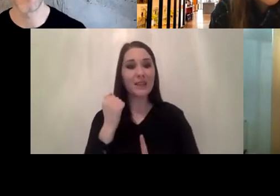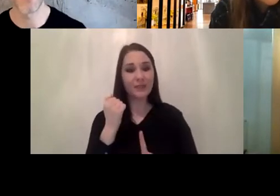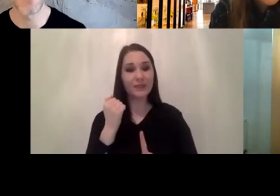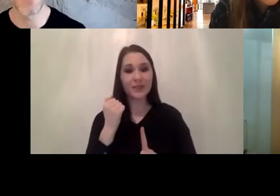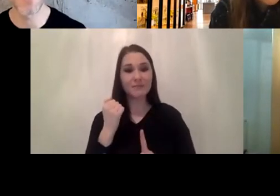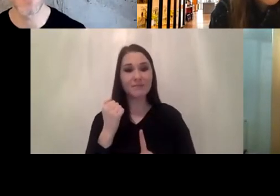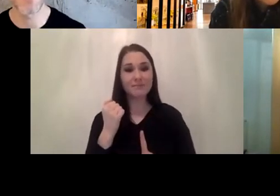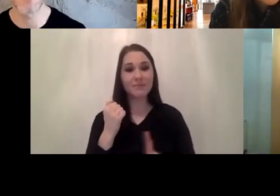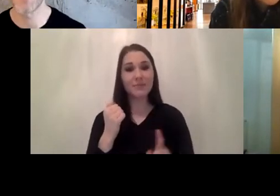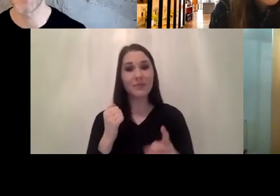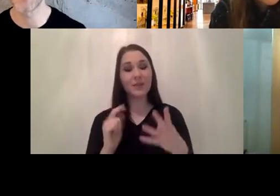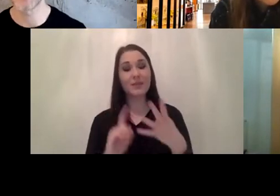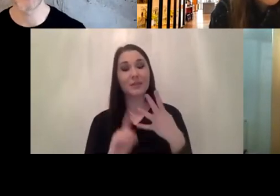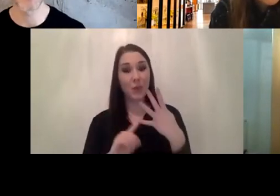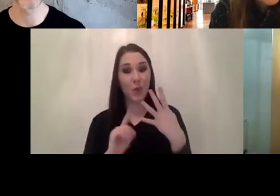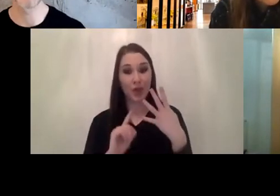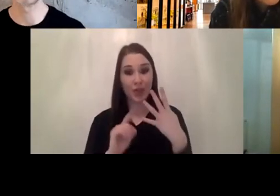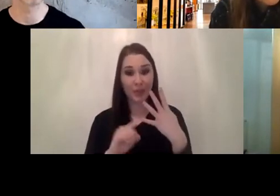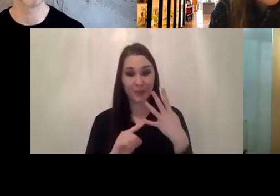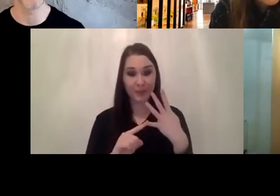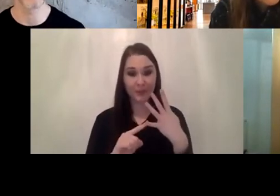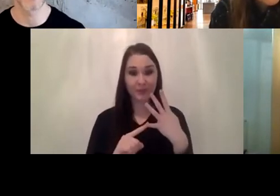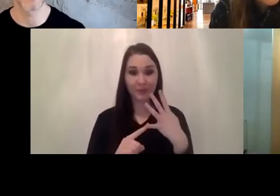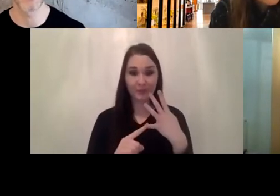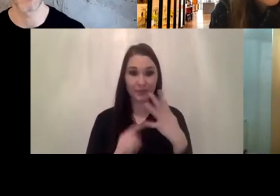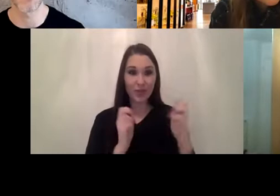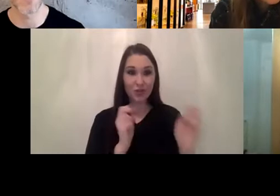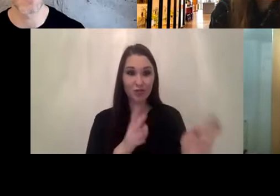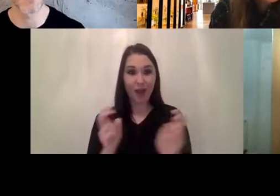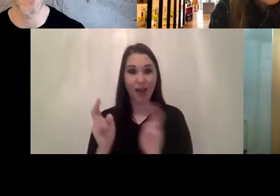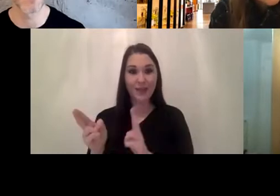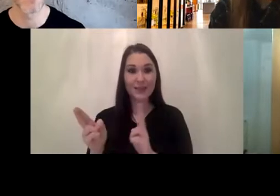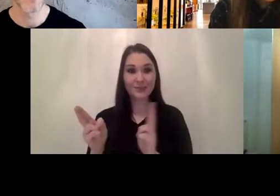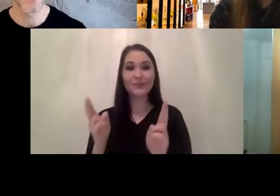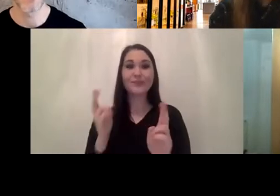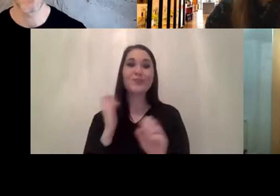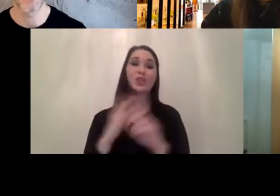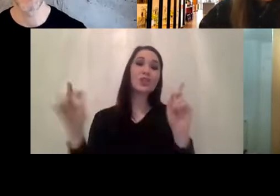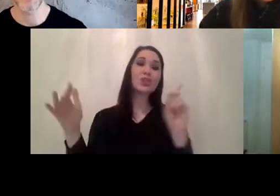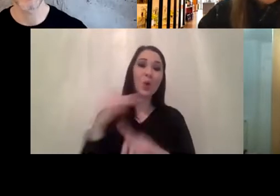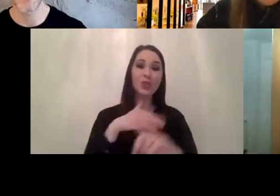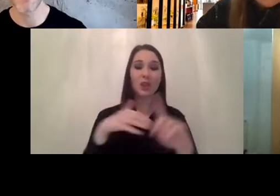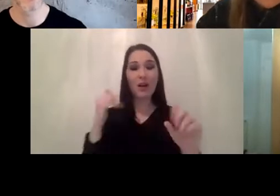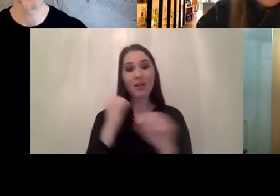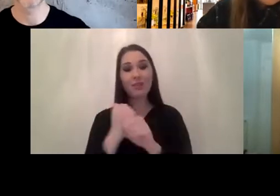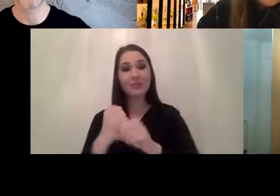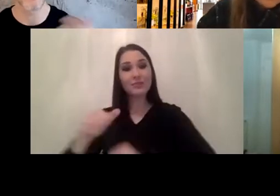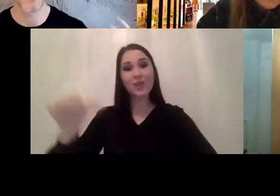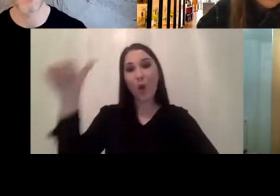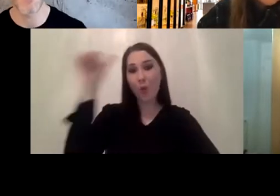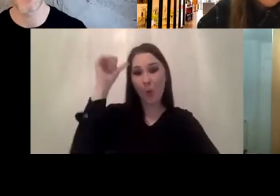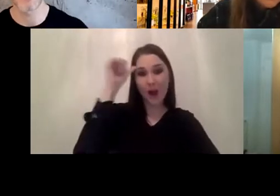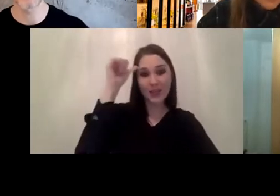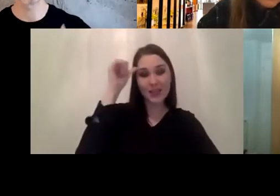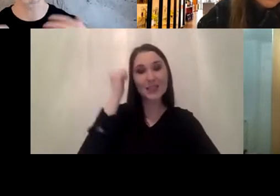kind of trend that I see coming really from this year is, again, this major sense of social awareness. We've had, you know, from Black Lives Matter to, you know, several